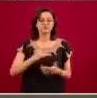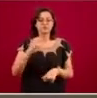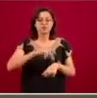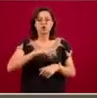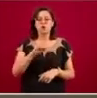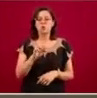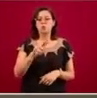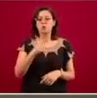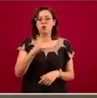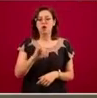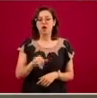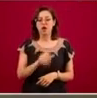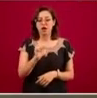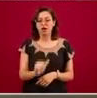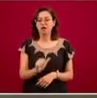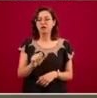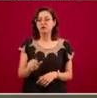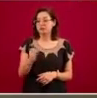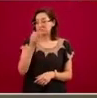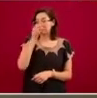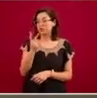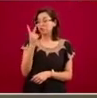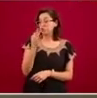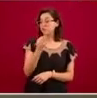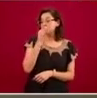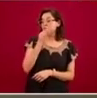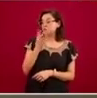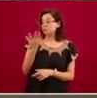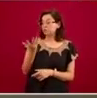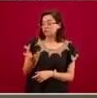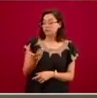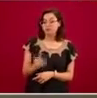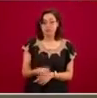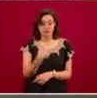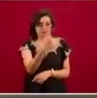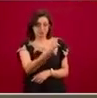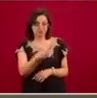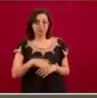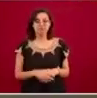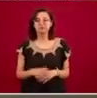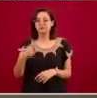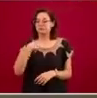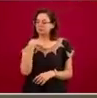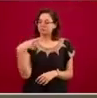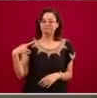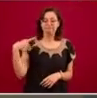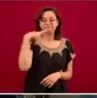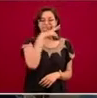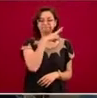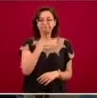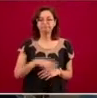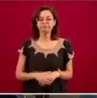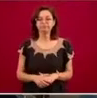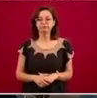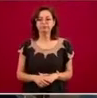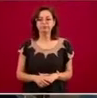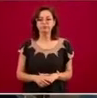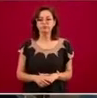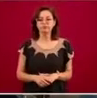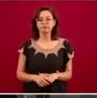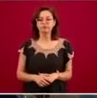decreasing the risk of contagion. We have 2 minutes left. Let's see if we have enough time to answer one more question. Thank